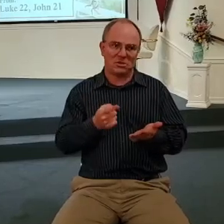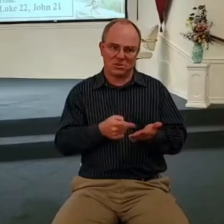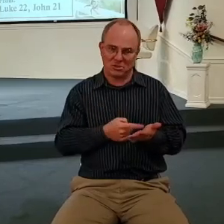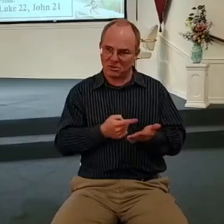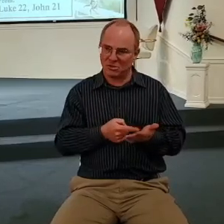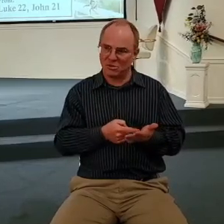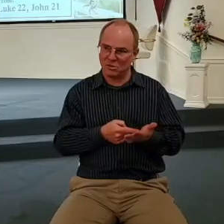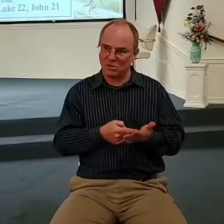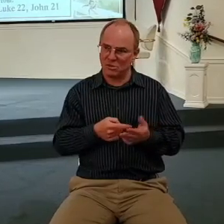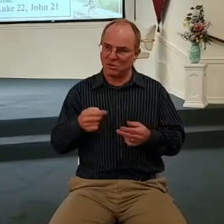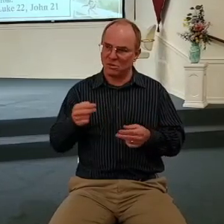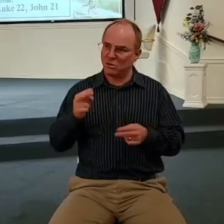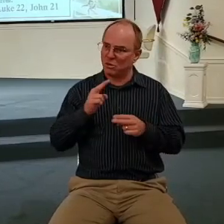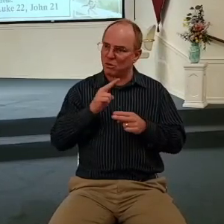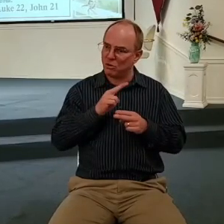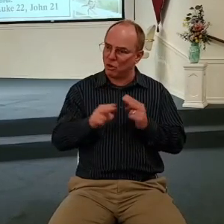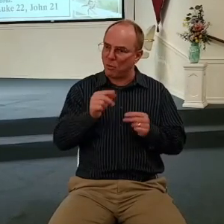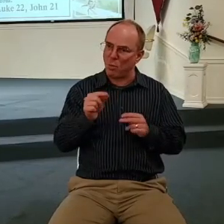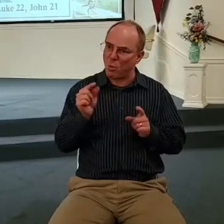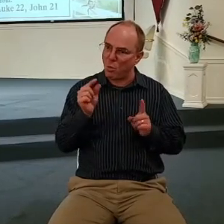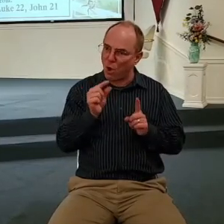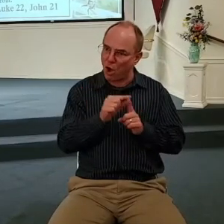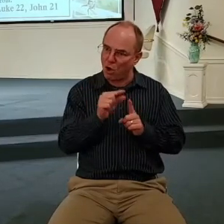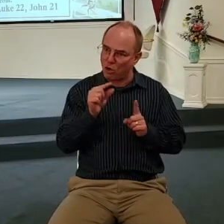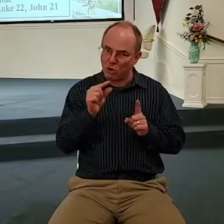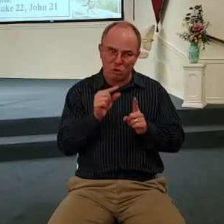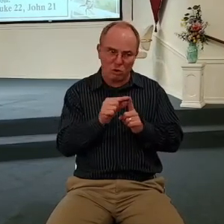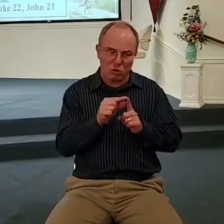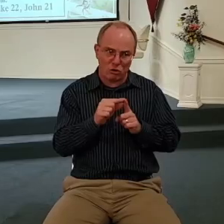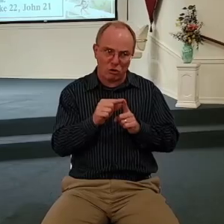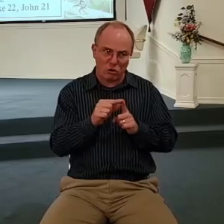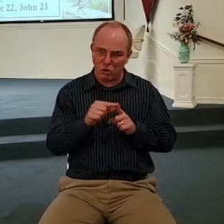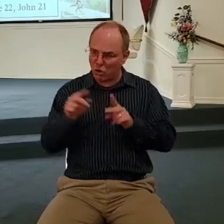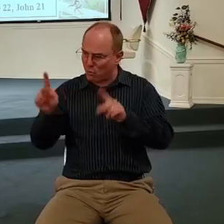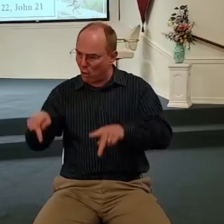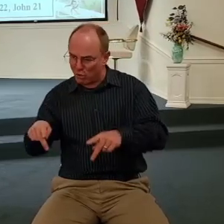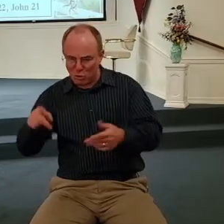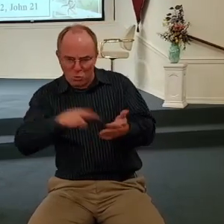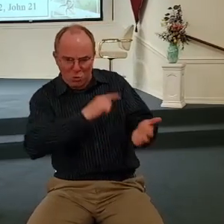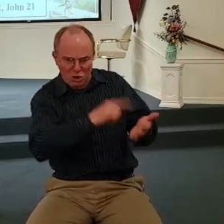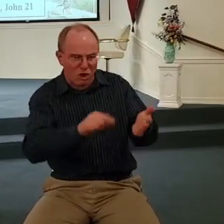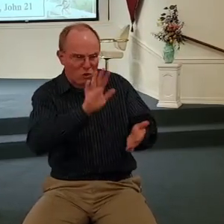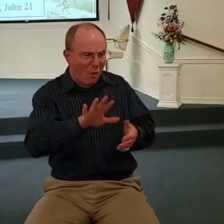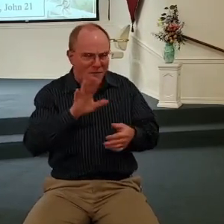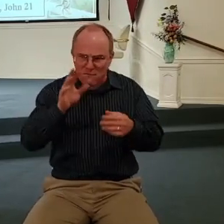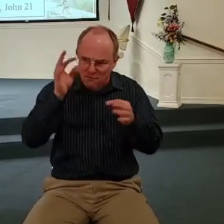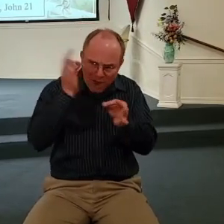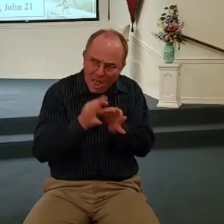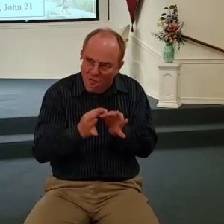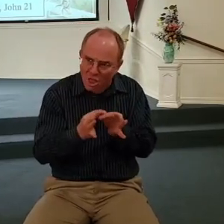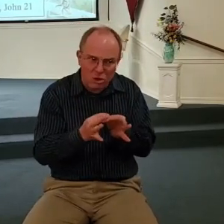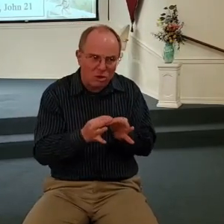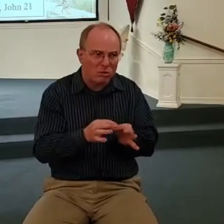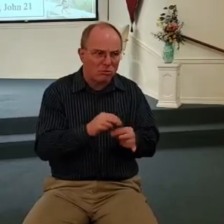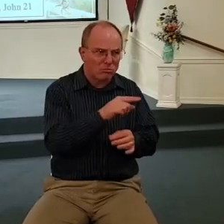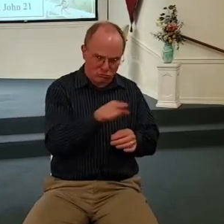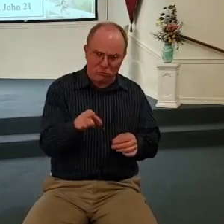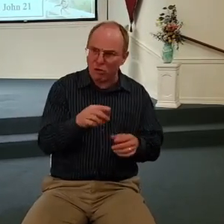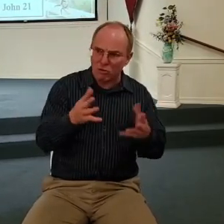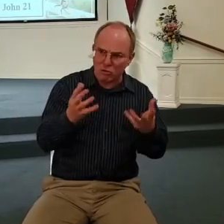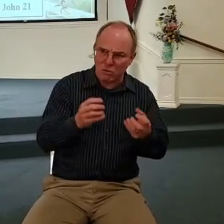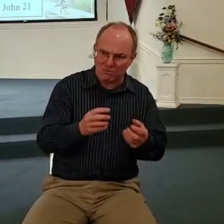The sharp words of someone who criticizes your faith, wanting to snap back.